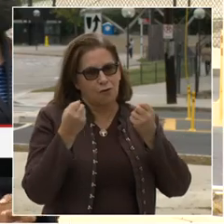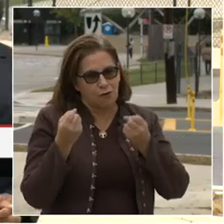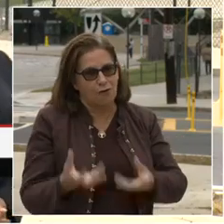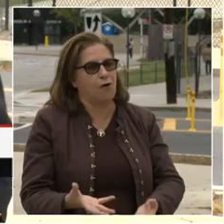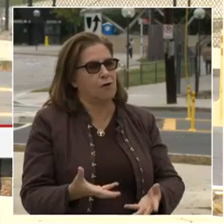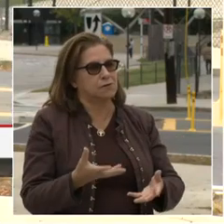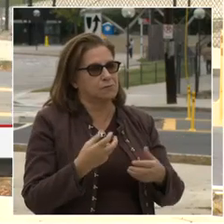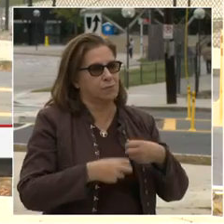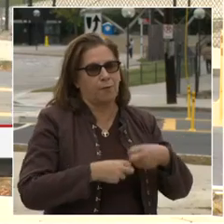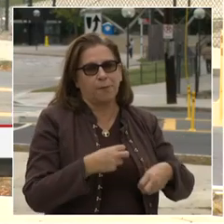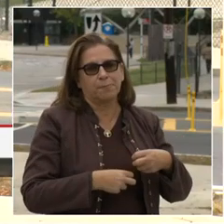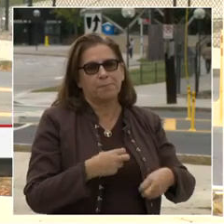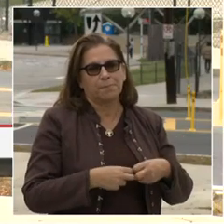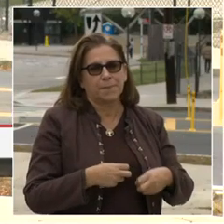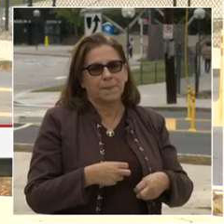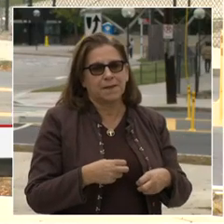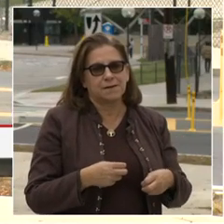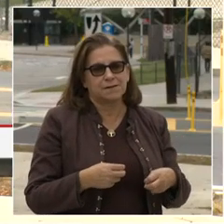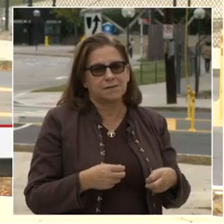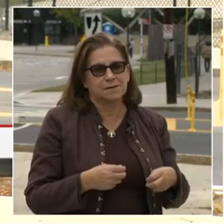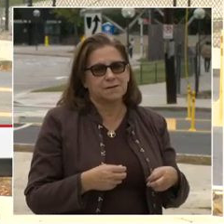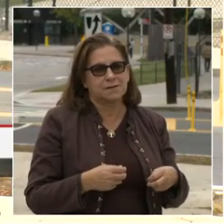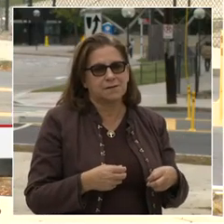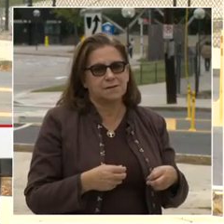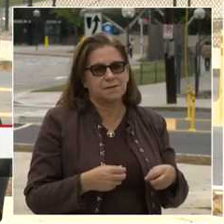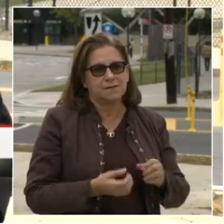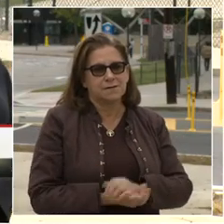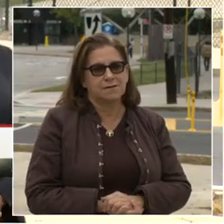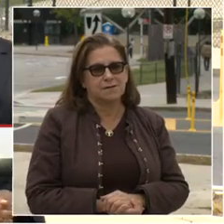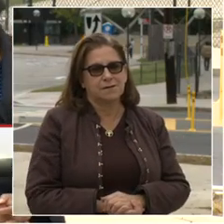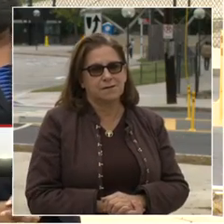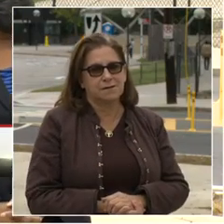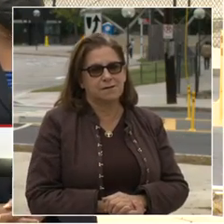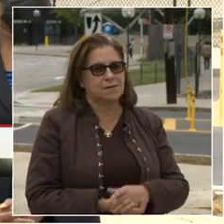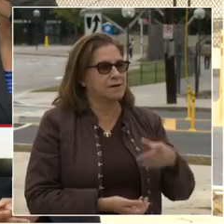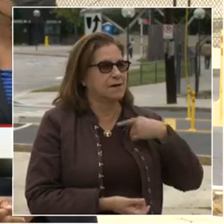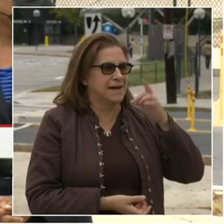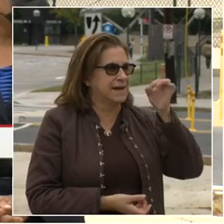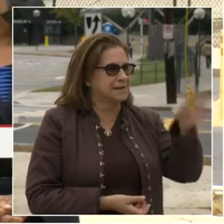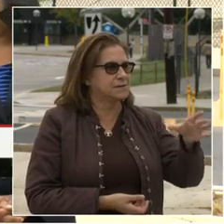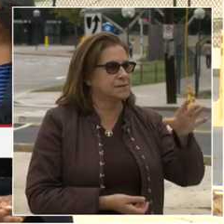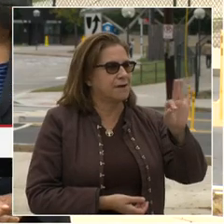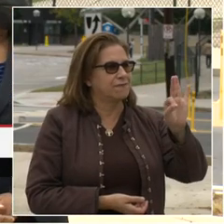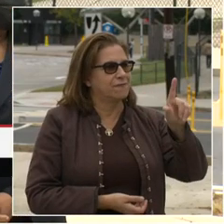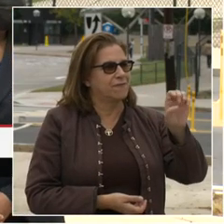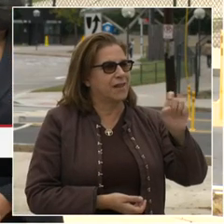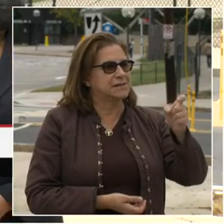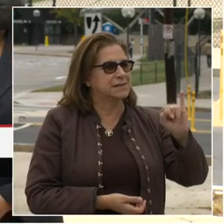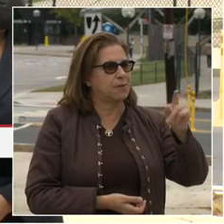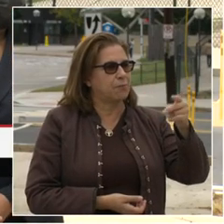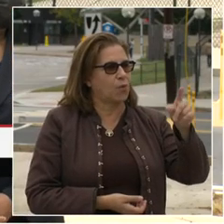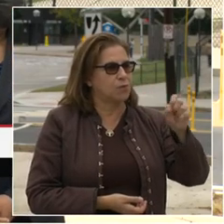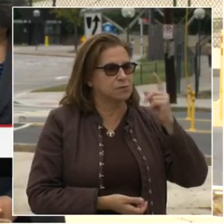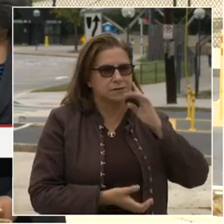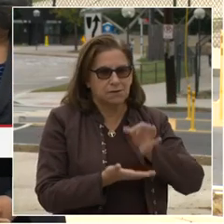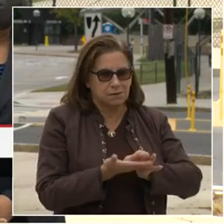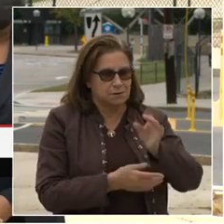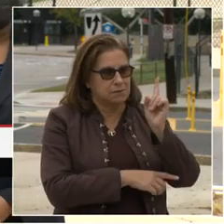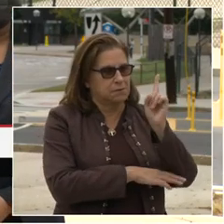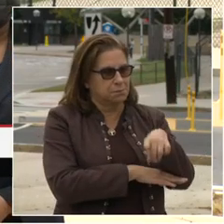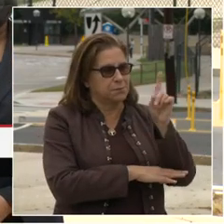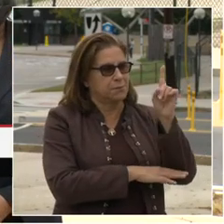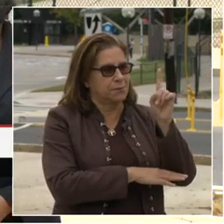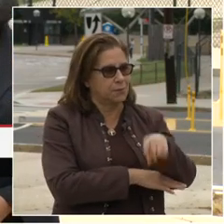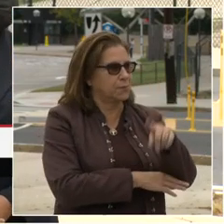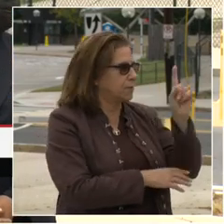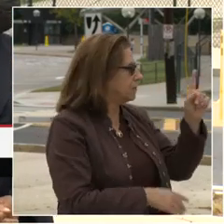hearing. If we enforce them on Sunday to say no parking, they won't park there. Or if we're working with WMATA and say, hey, you can park over there